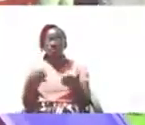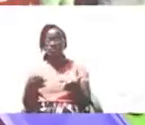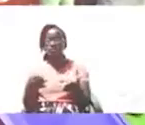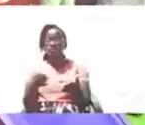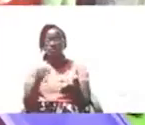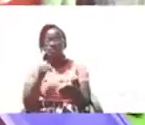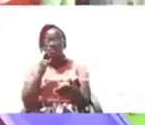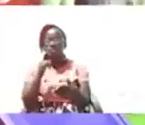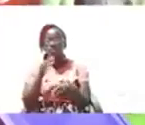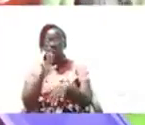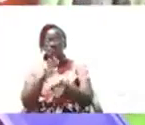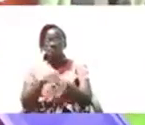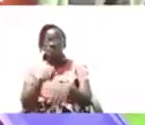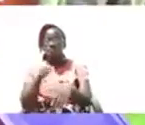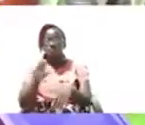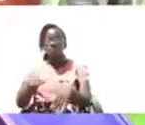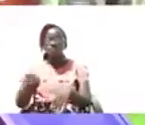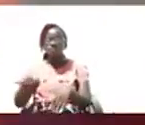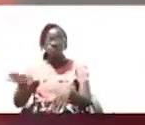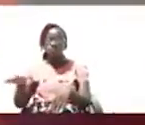Refrenima. Sewombra.